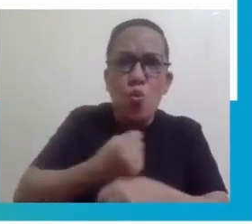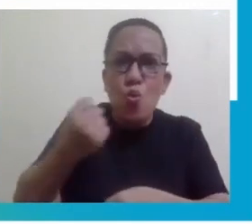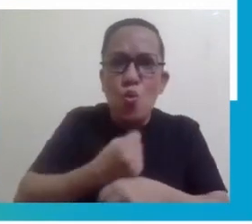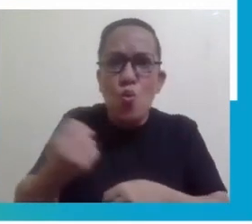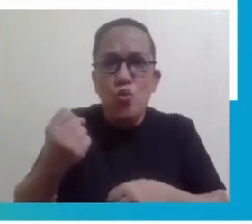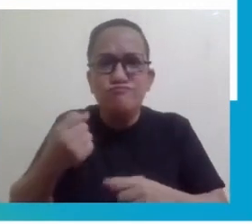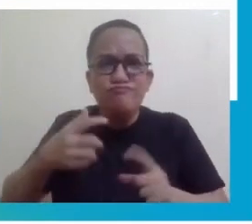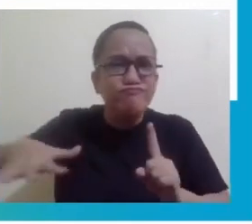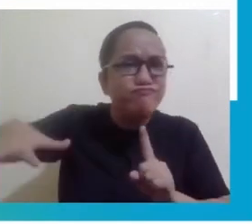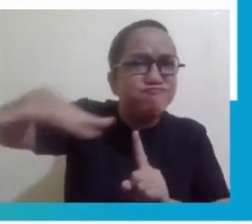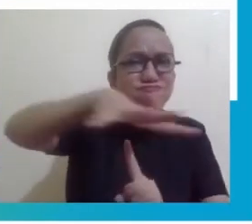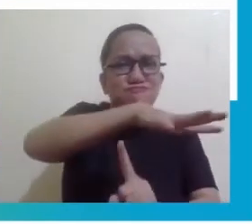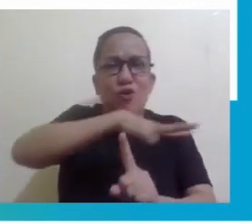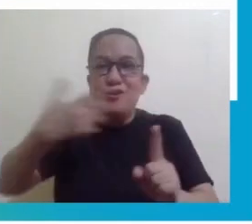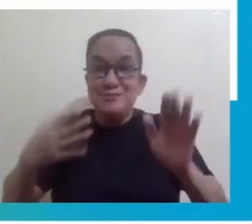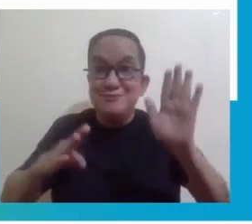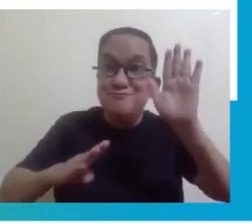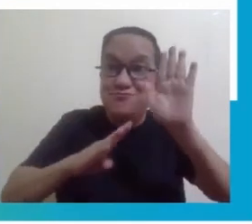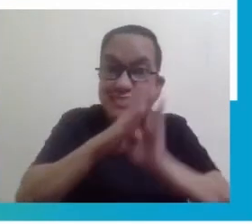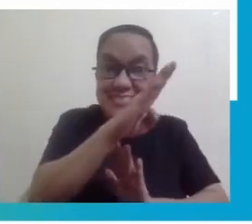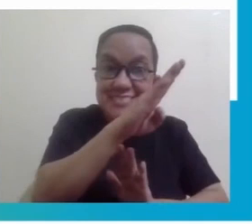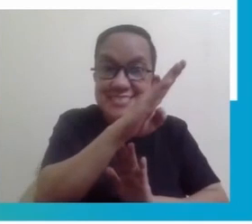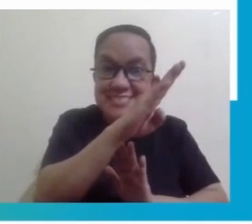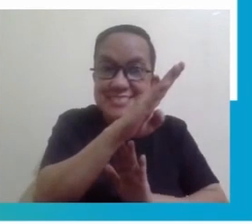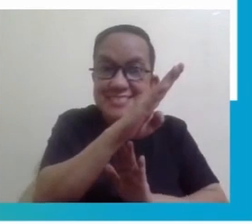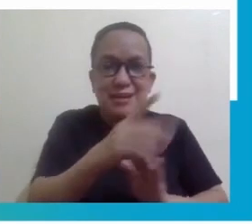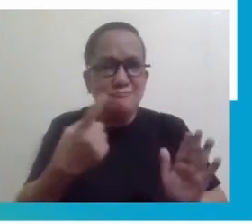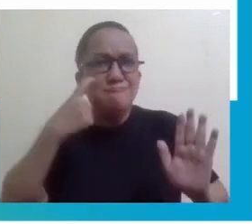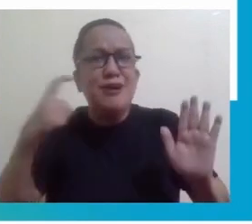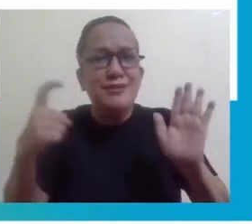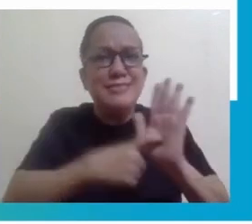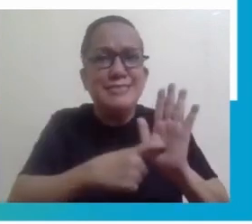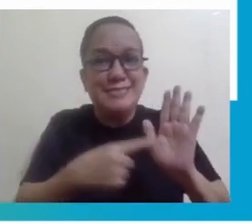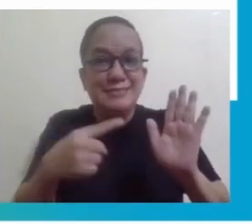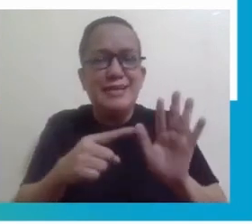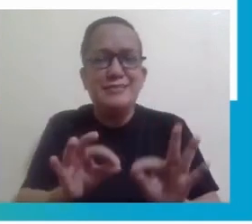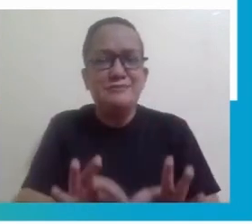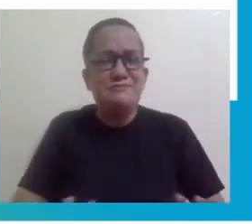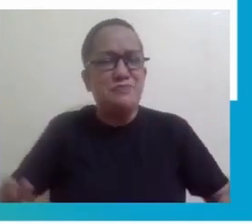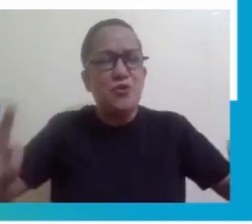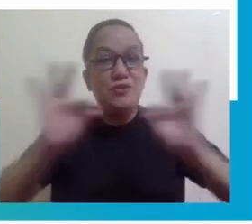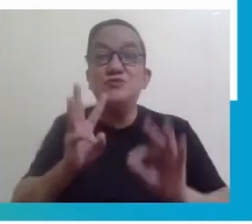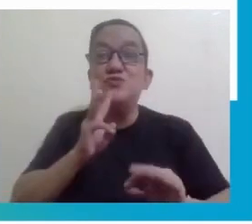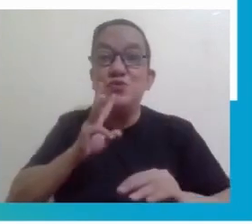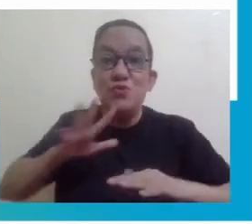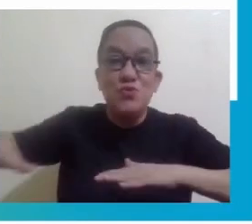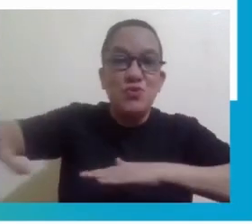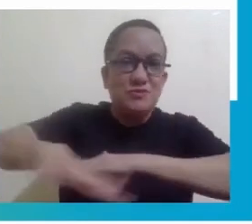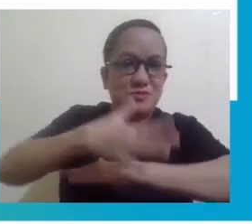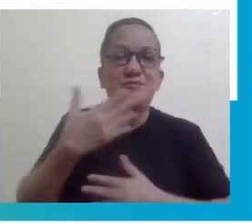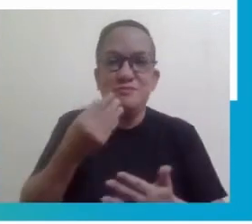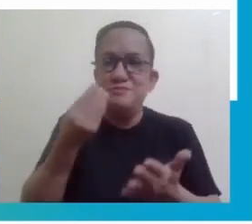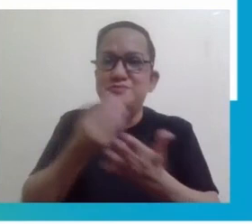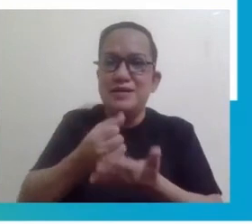Realizing the potential of a sustainable blue economy. And this session starts actually here online in 30 minutes. So we just